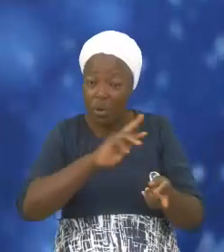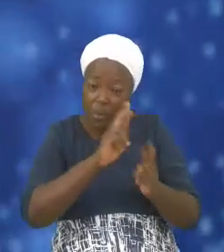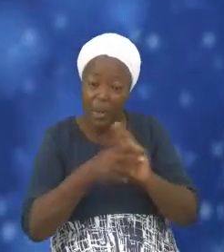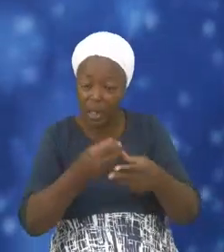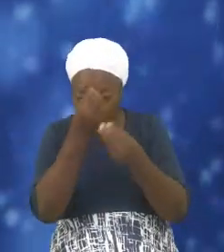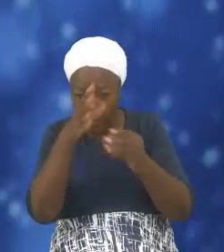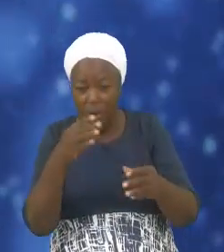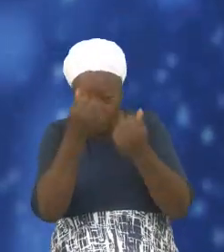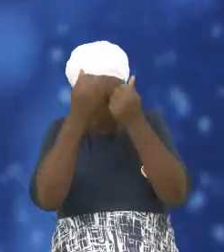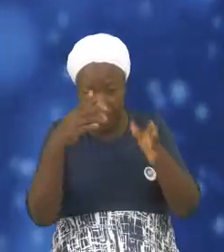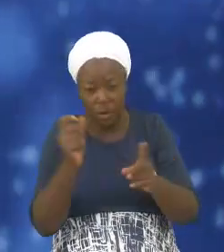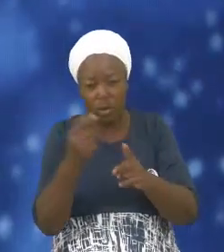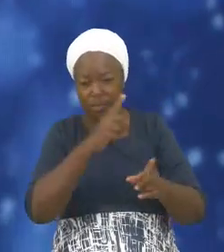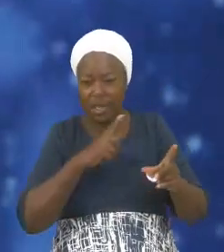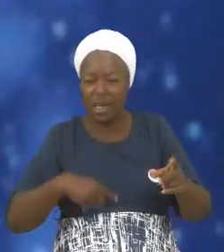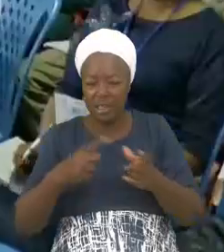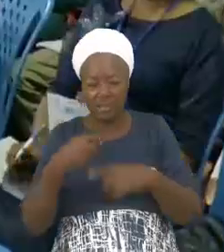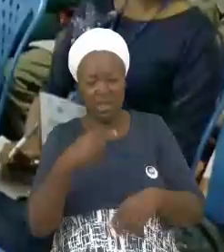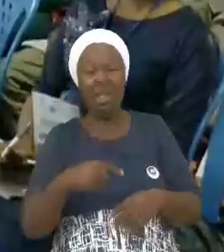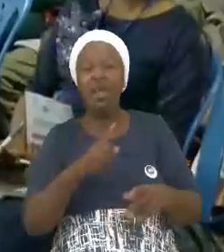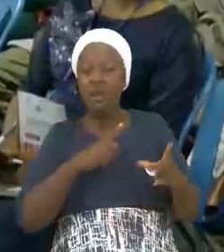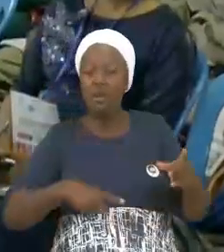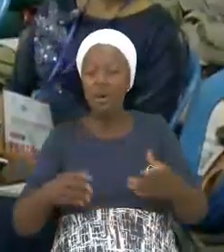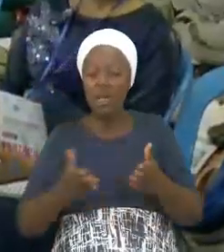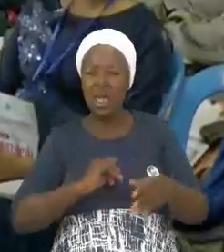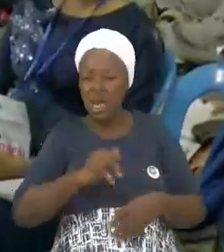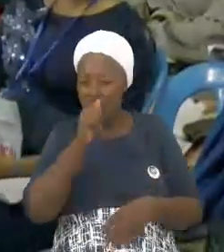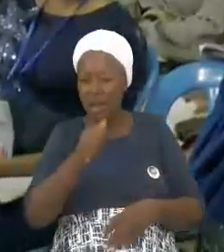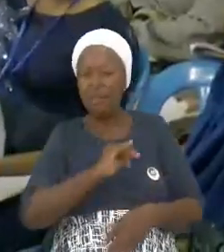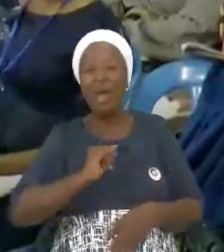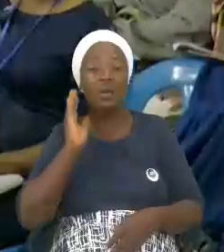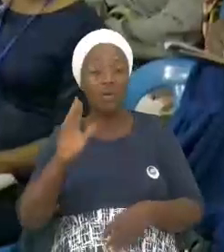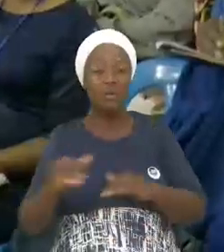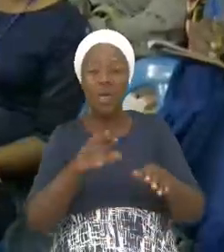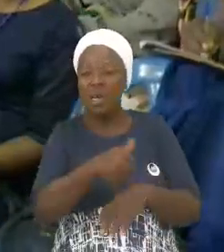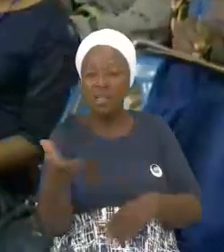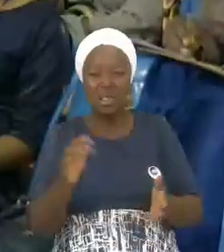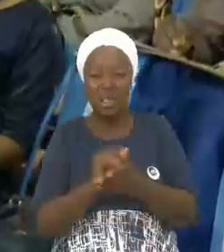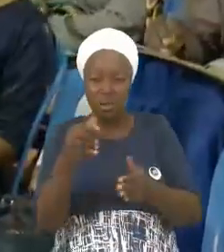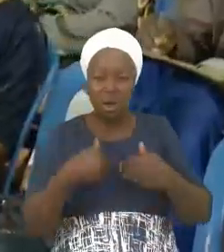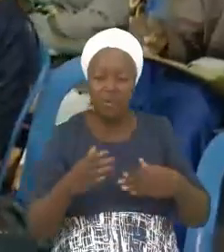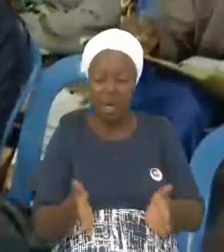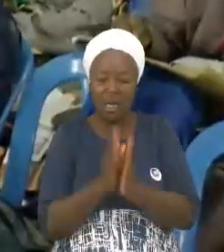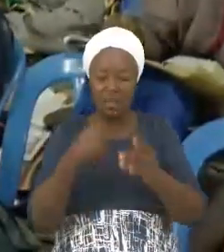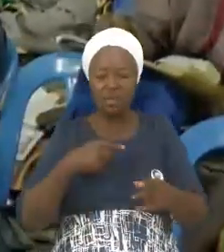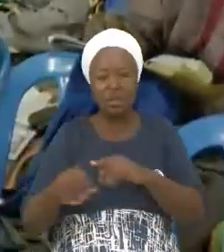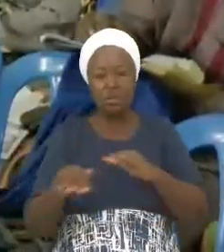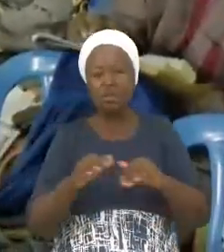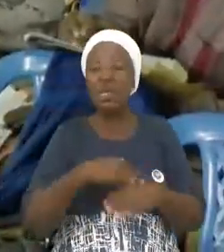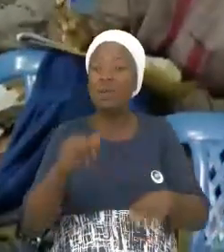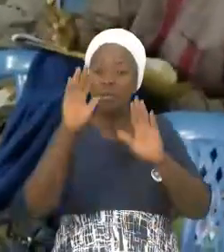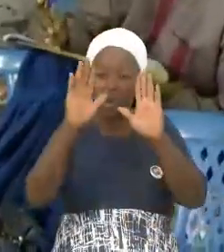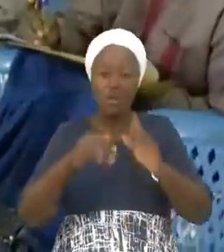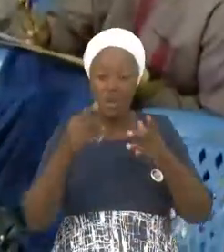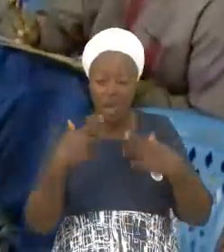And you have to say, oh Lord, here am I. I will do whatever you have told me to do. A miracle will come to